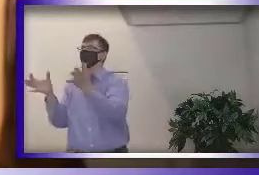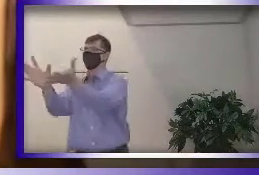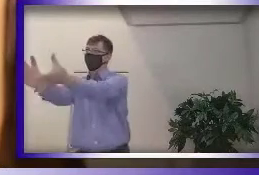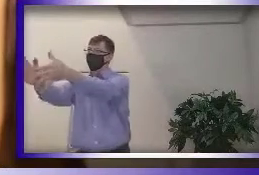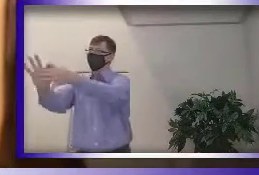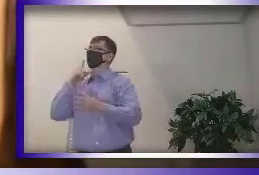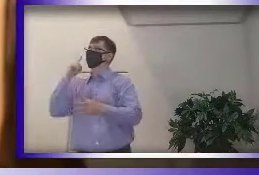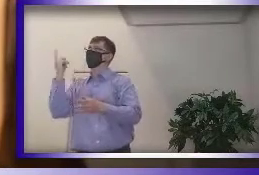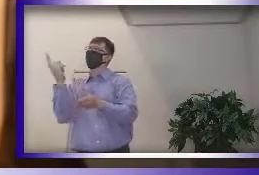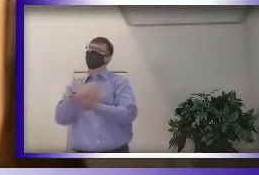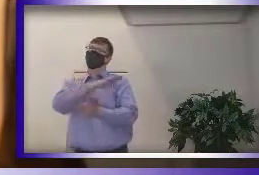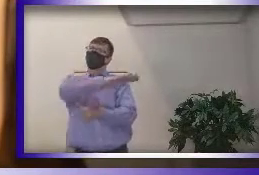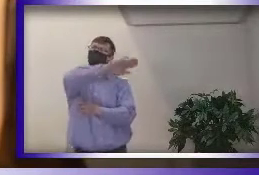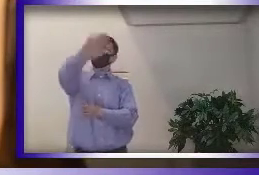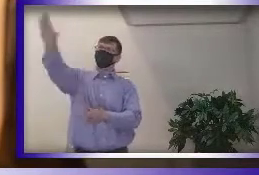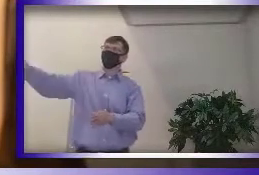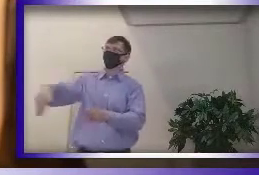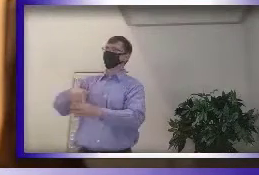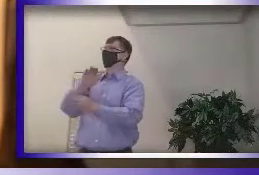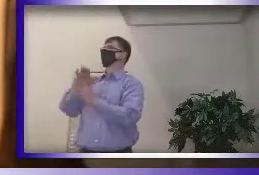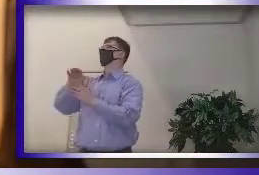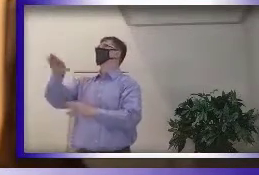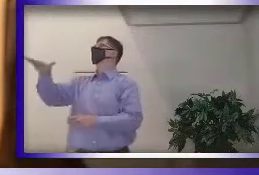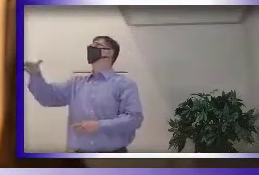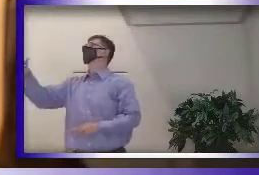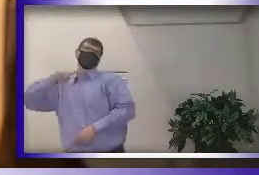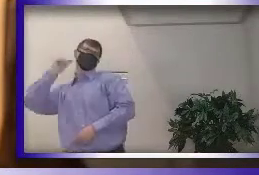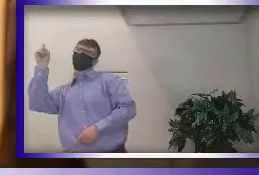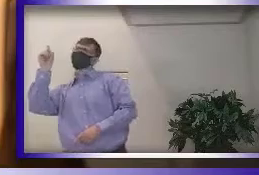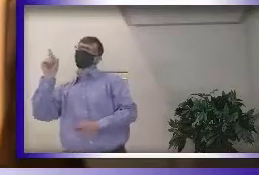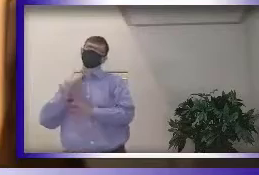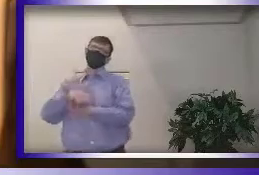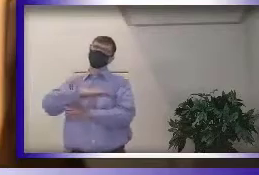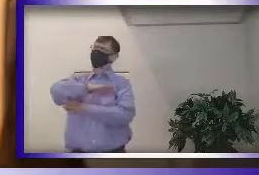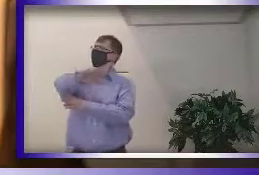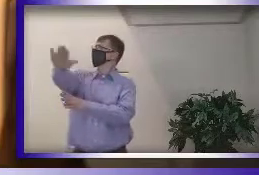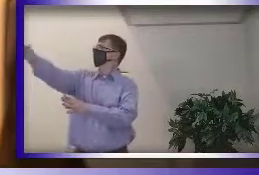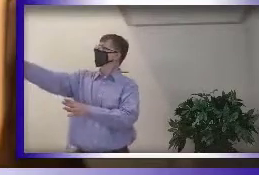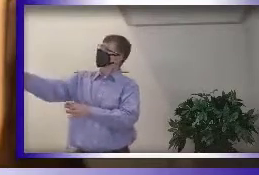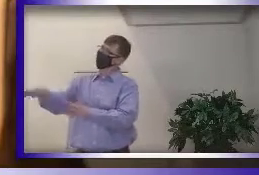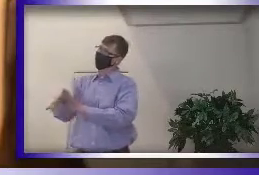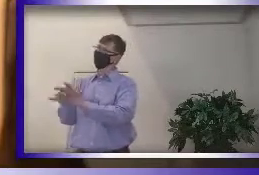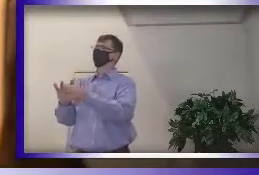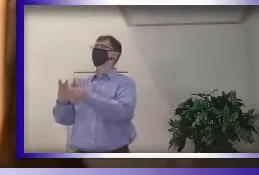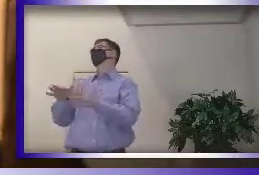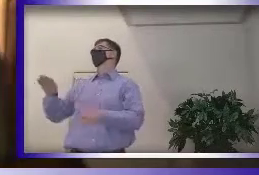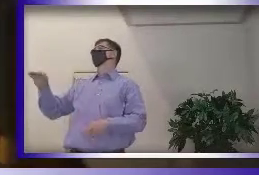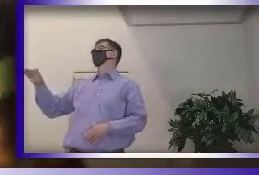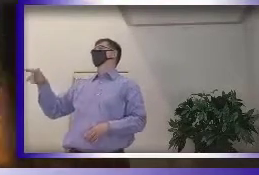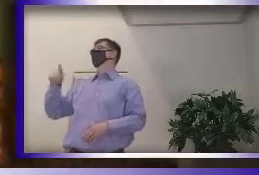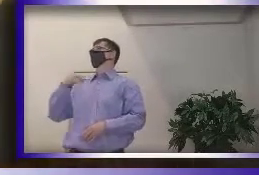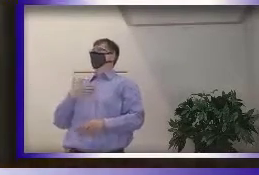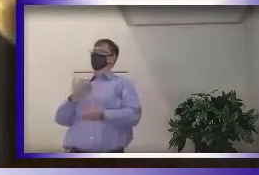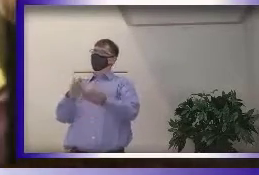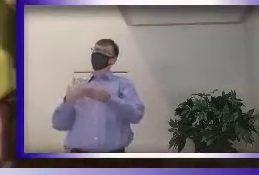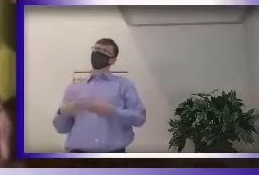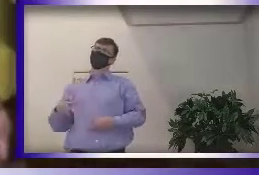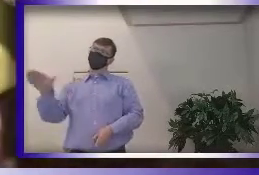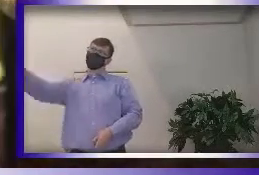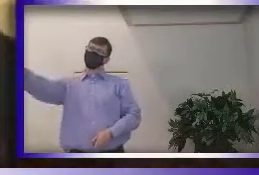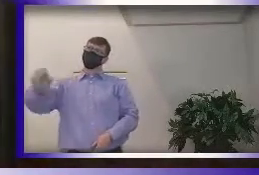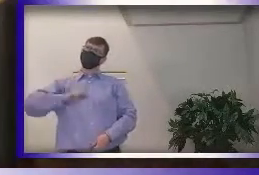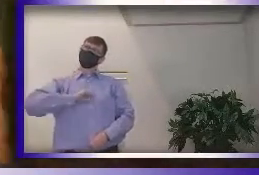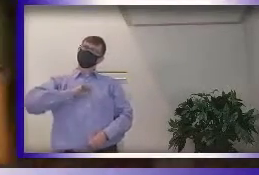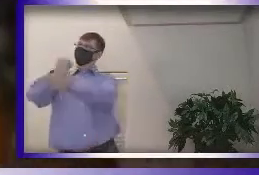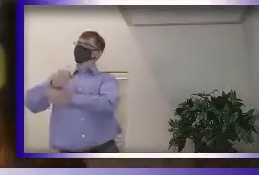have a career. And so she raised a CPA, she raised a nurse,